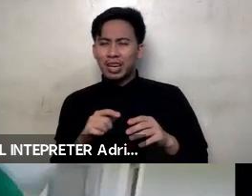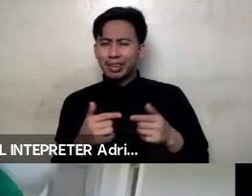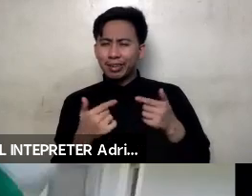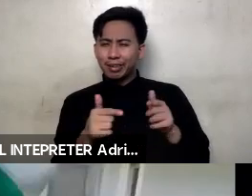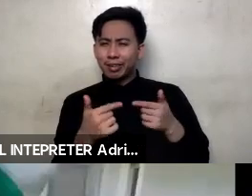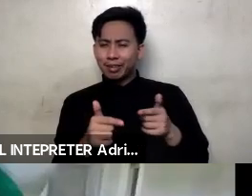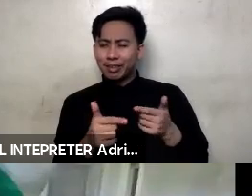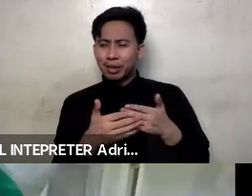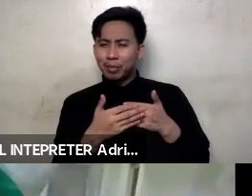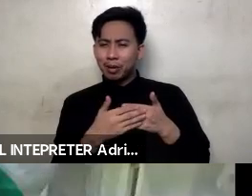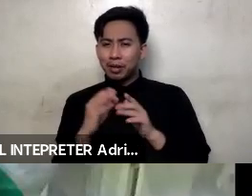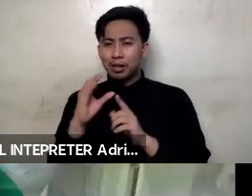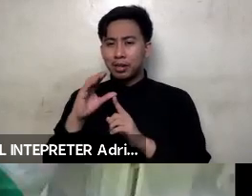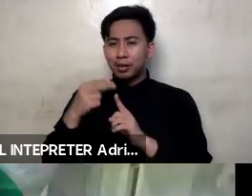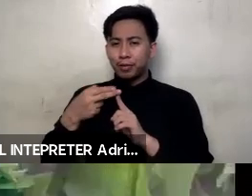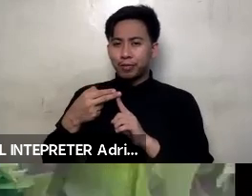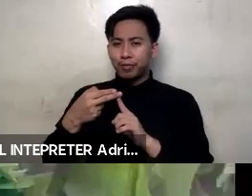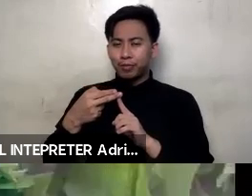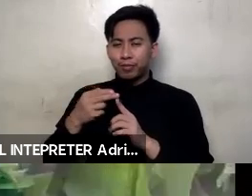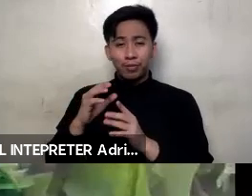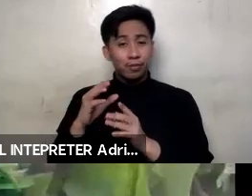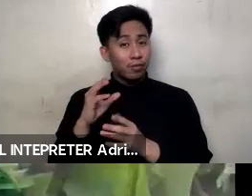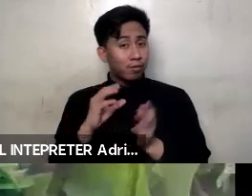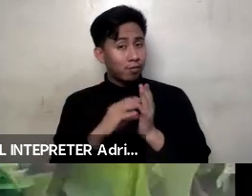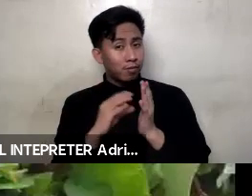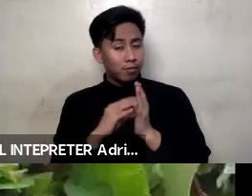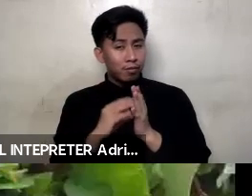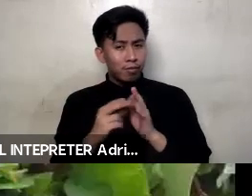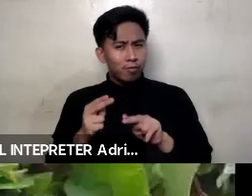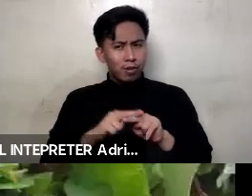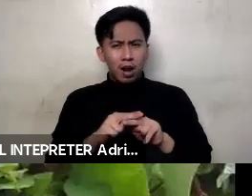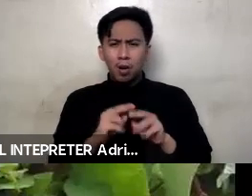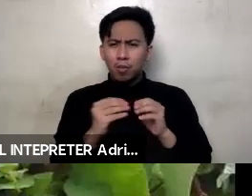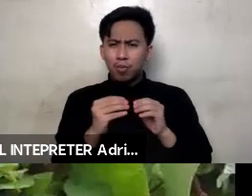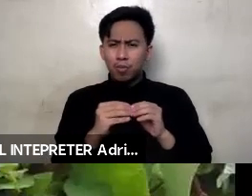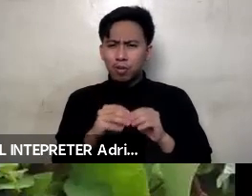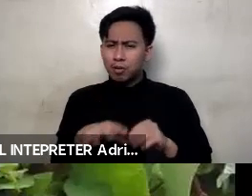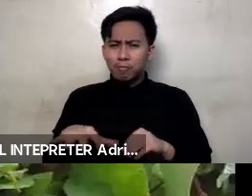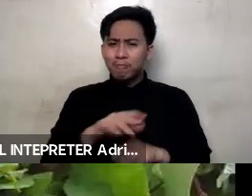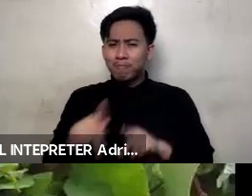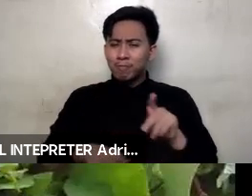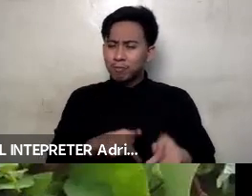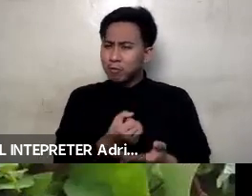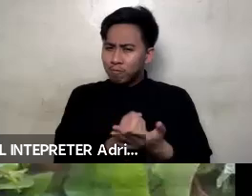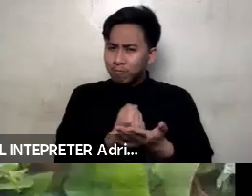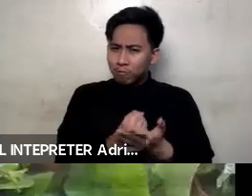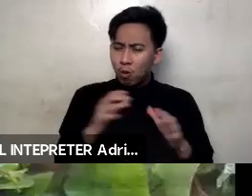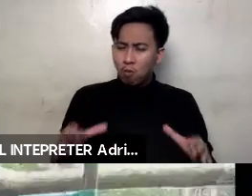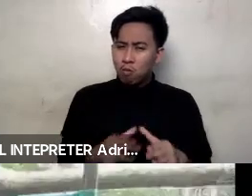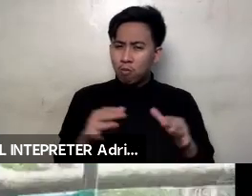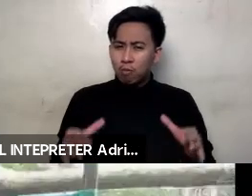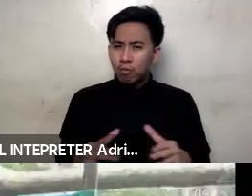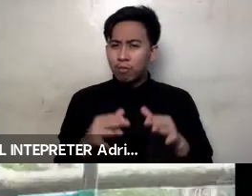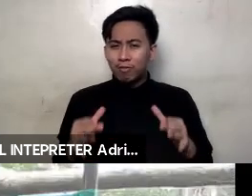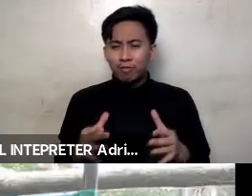Hall. The city envisioned to increase the household's income of the members of the association up